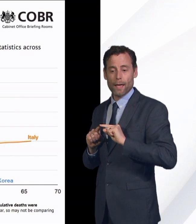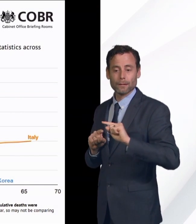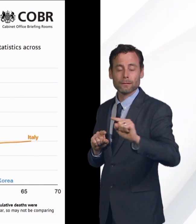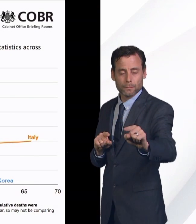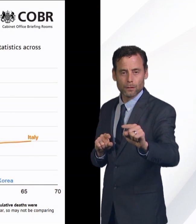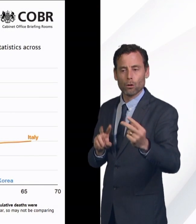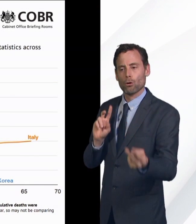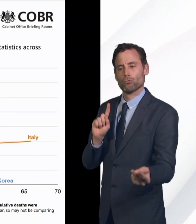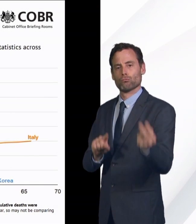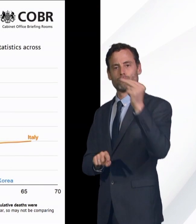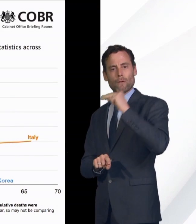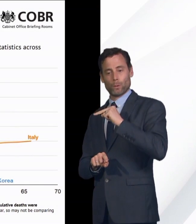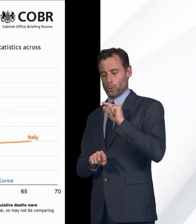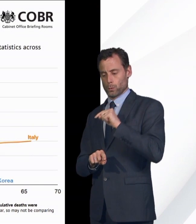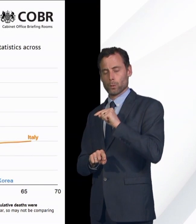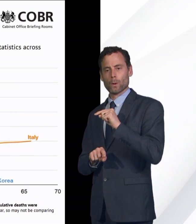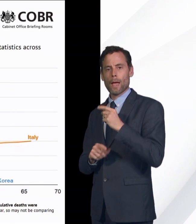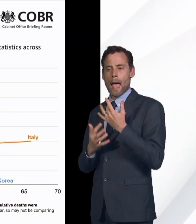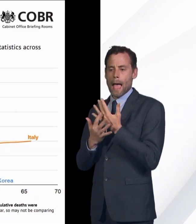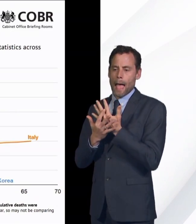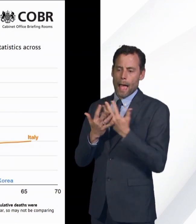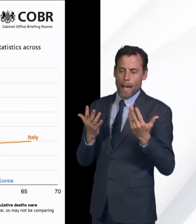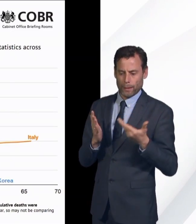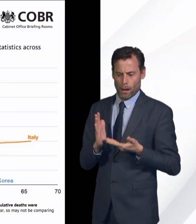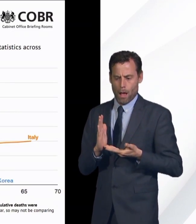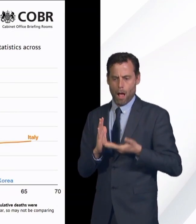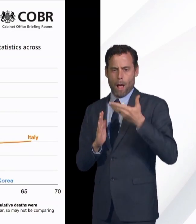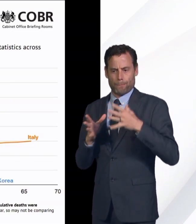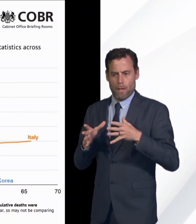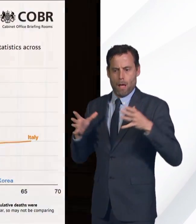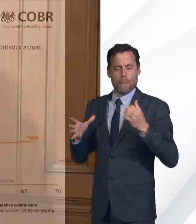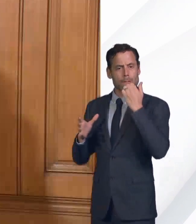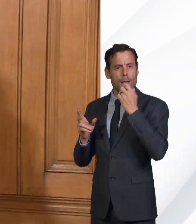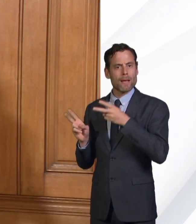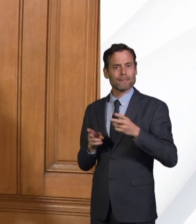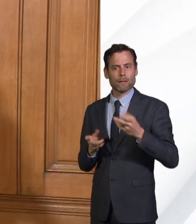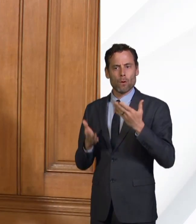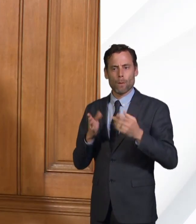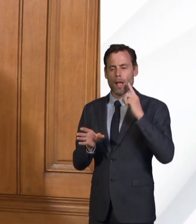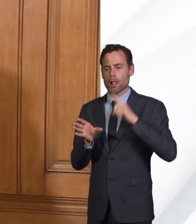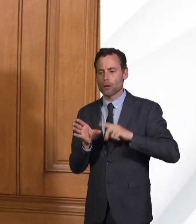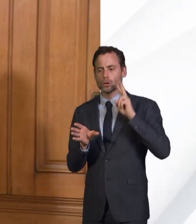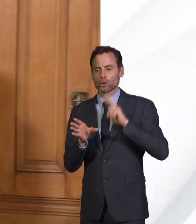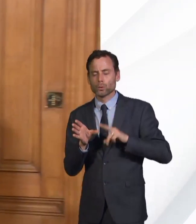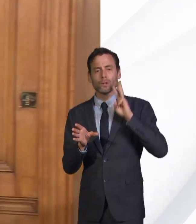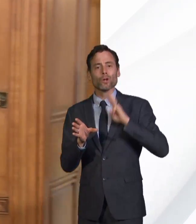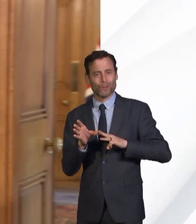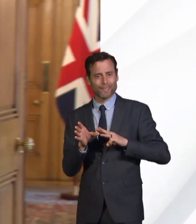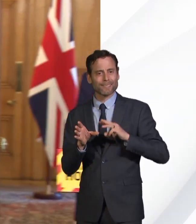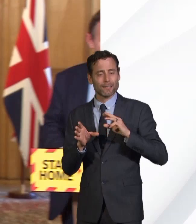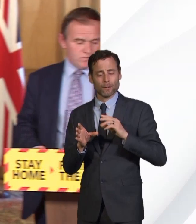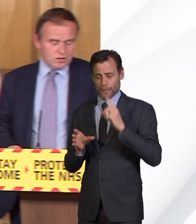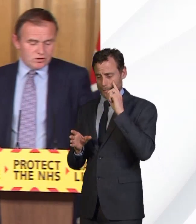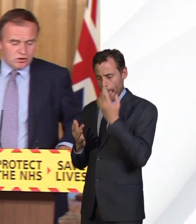be probably the best way to make this sort of comparison. Thank you. Thank you, Stephen. And